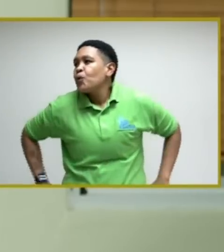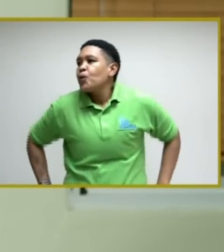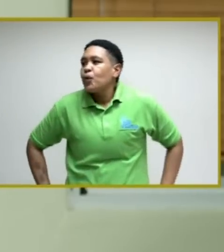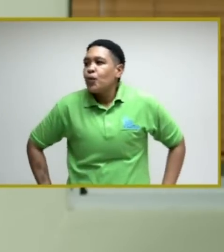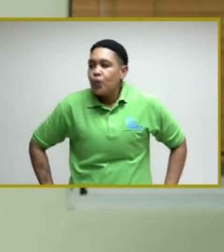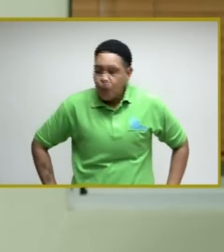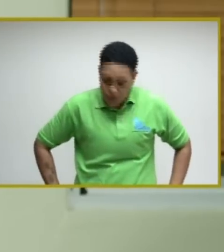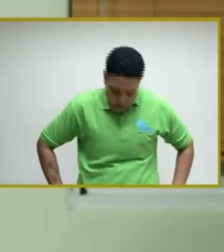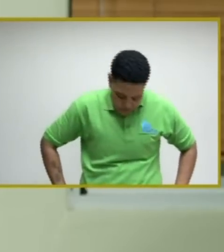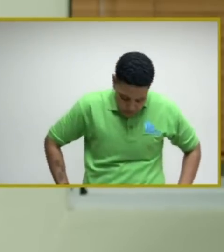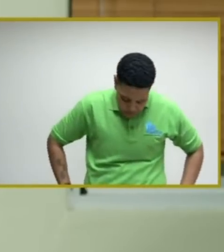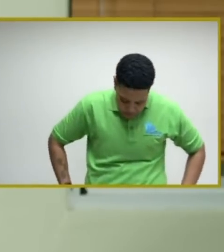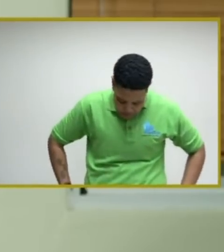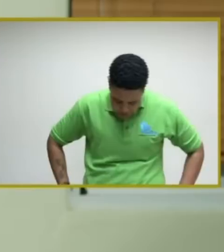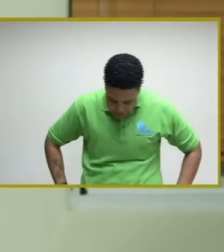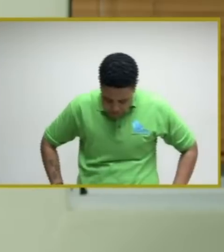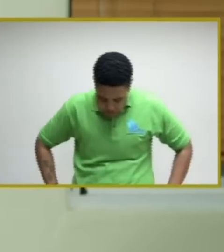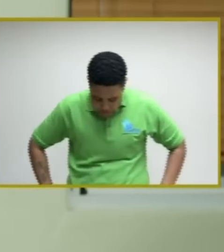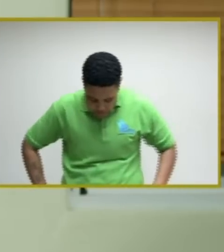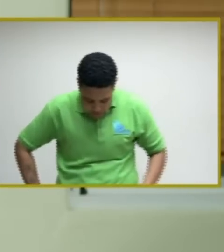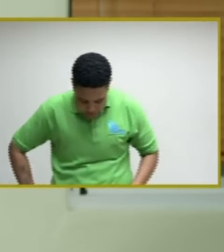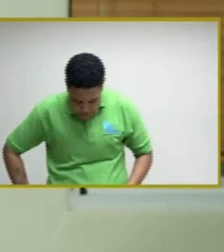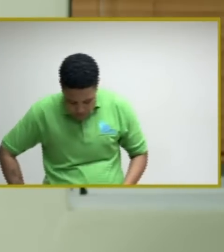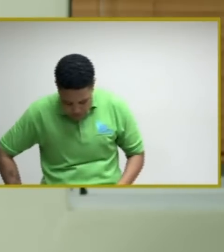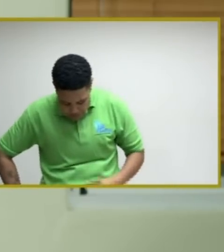the, what was the question?